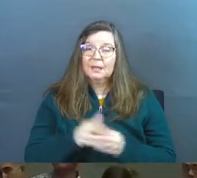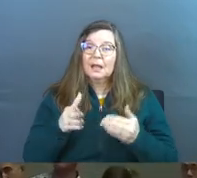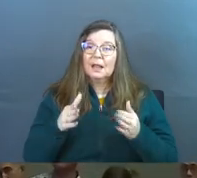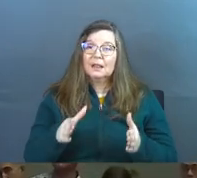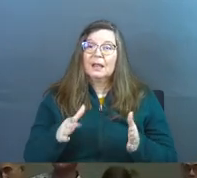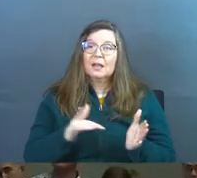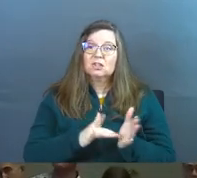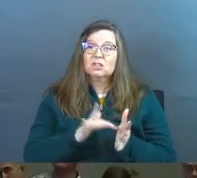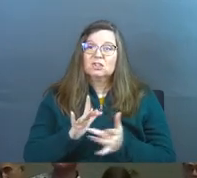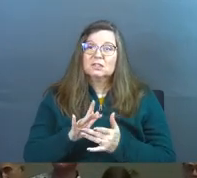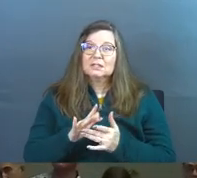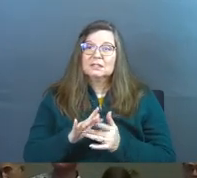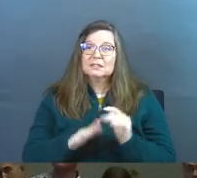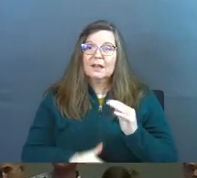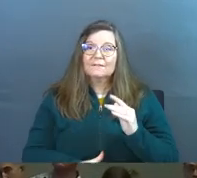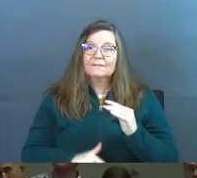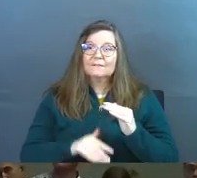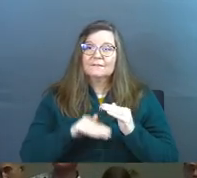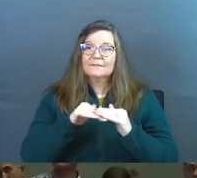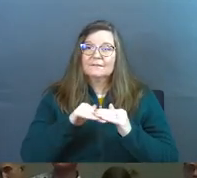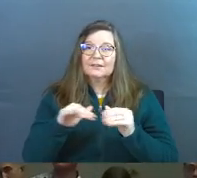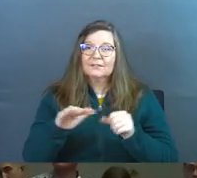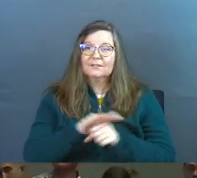let Jesus fill you.